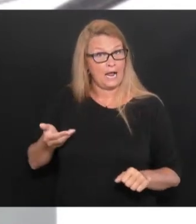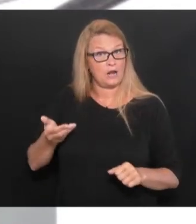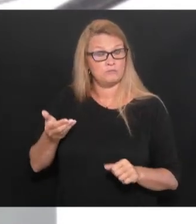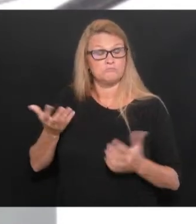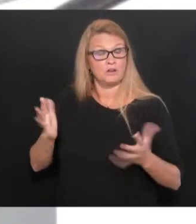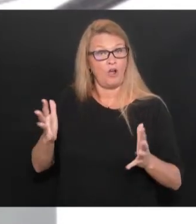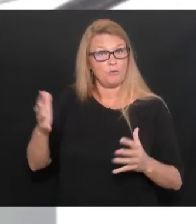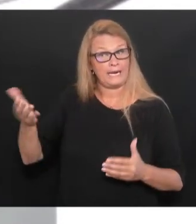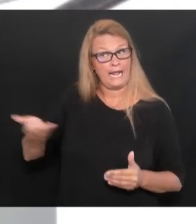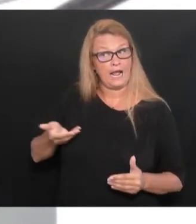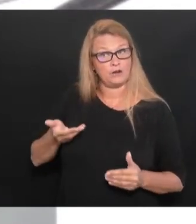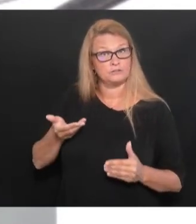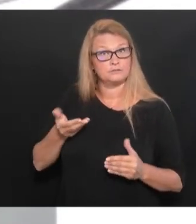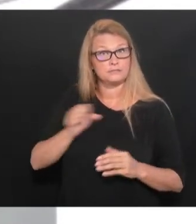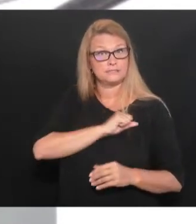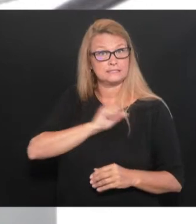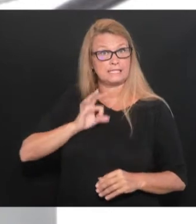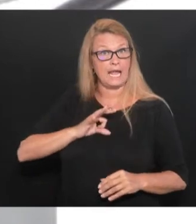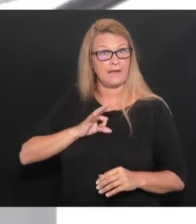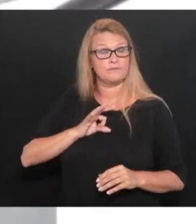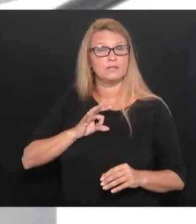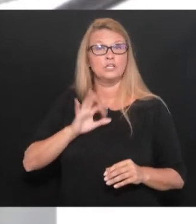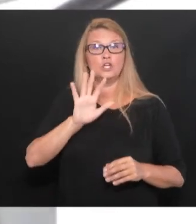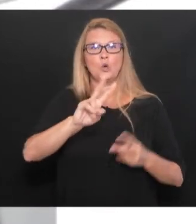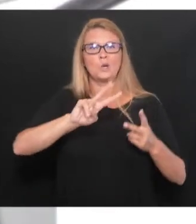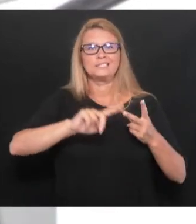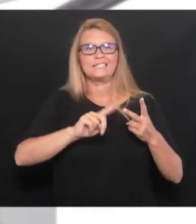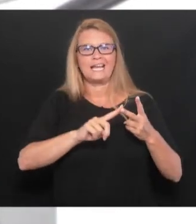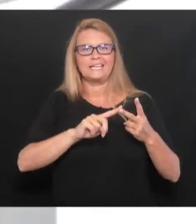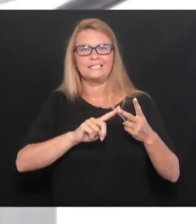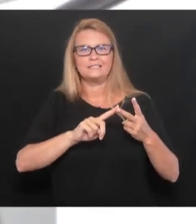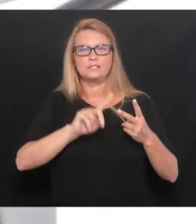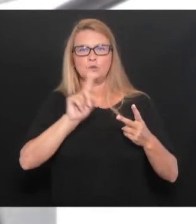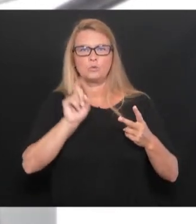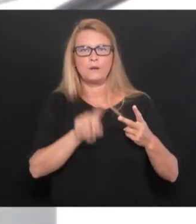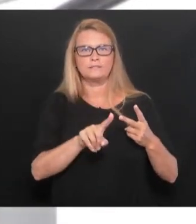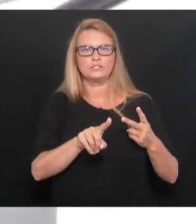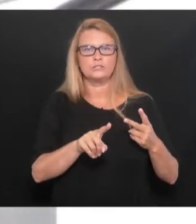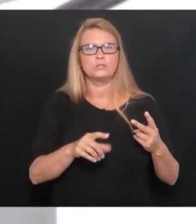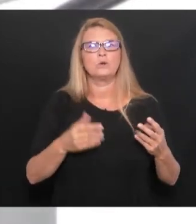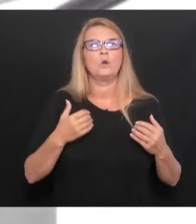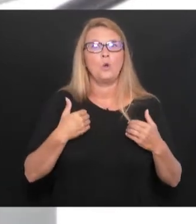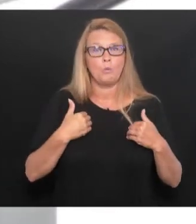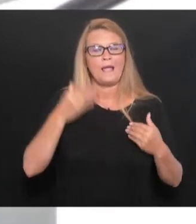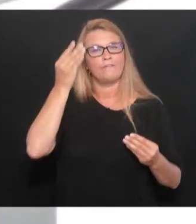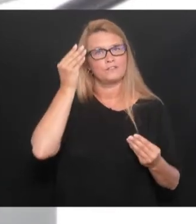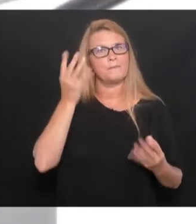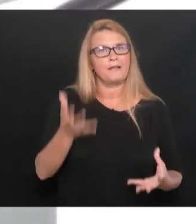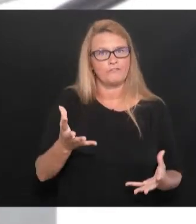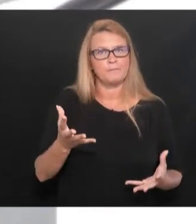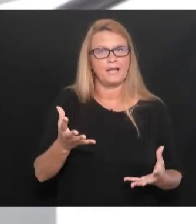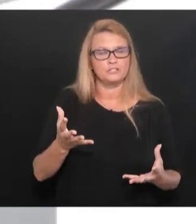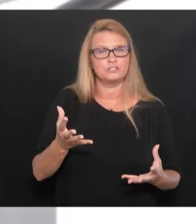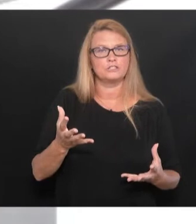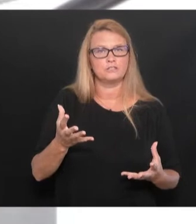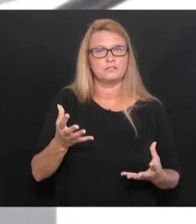that hasn't changed at all. To answer your second question, we do have some information. As far as the Delta variant